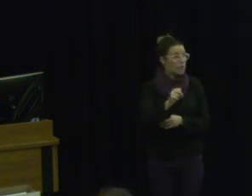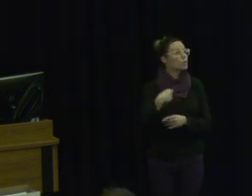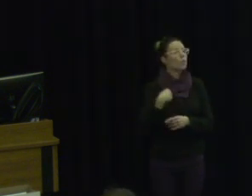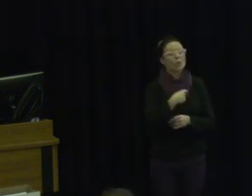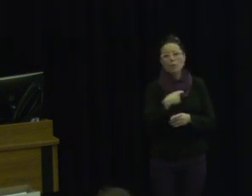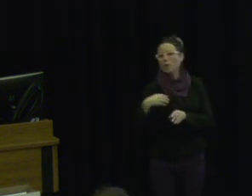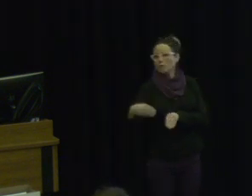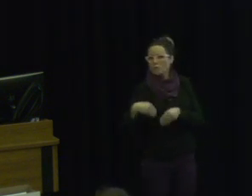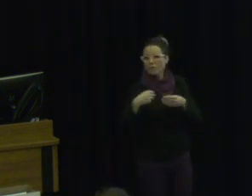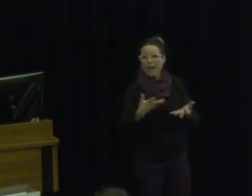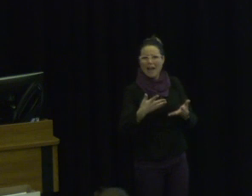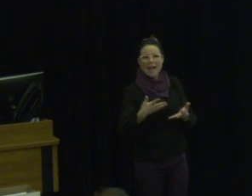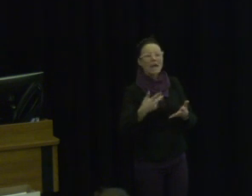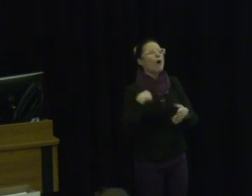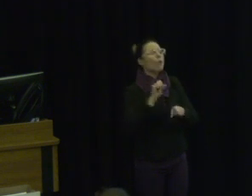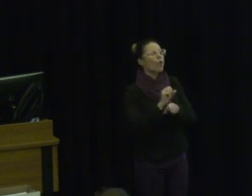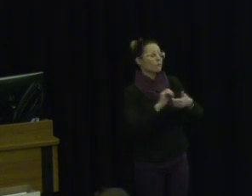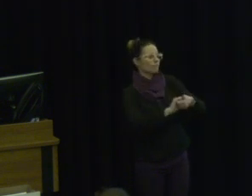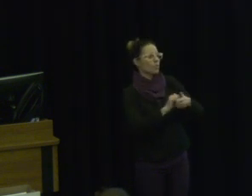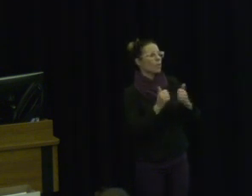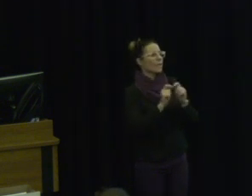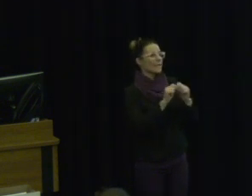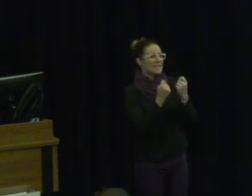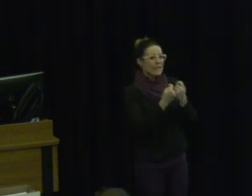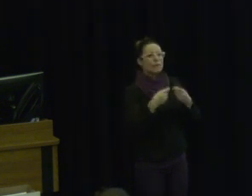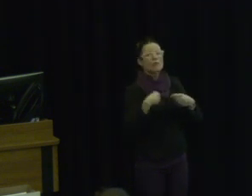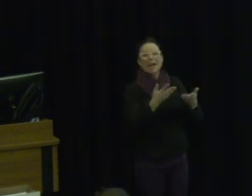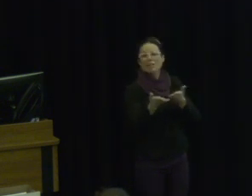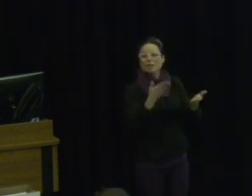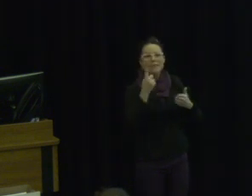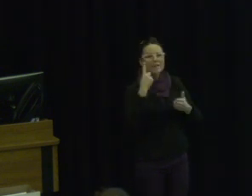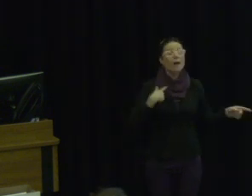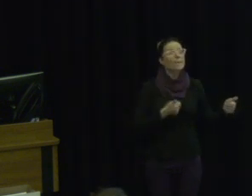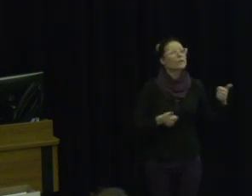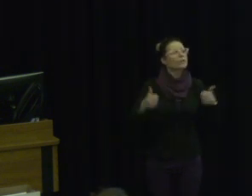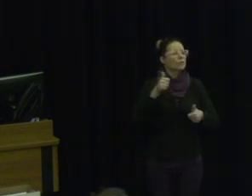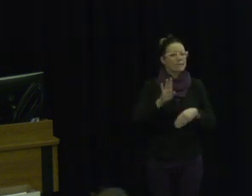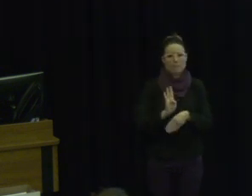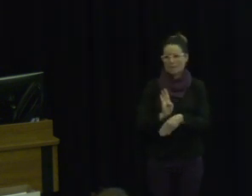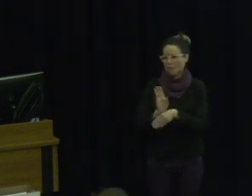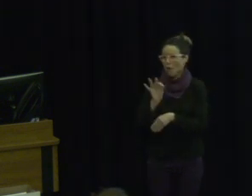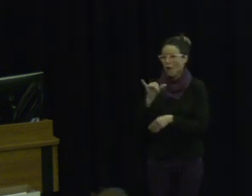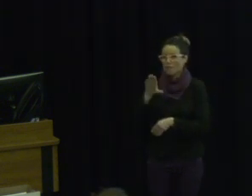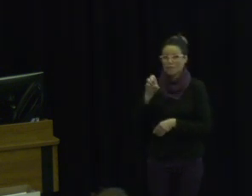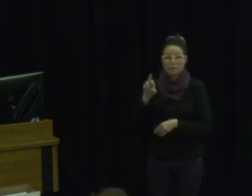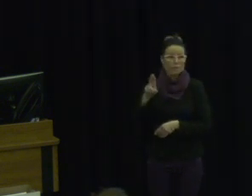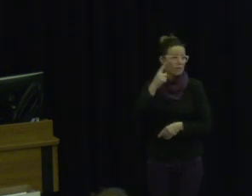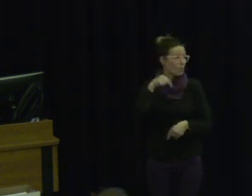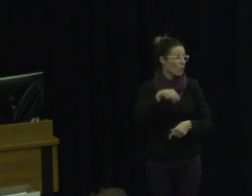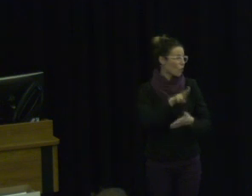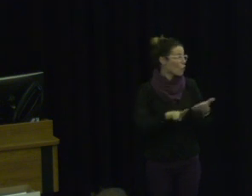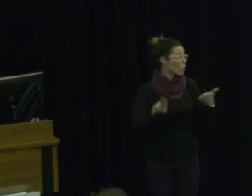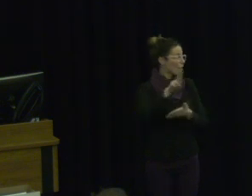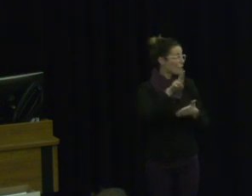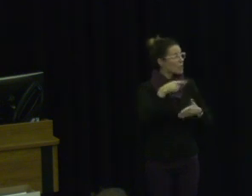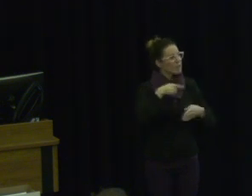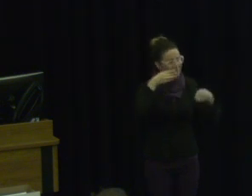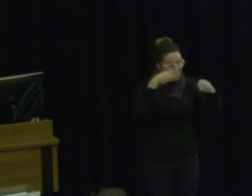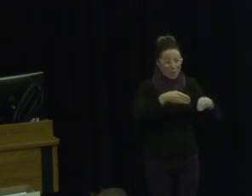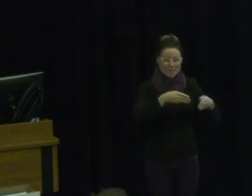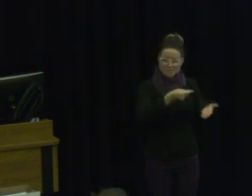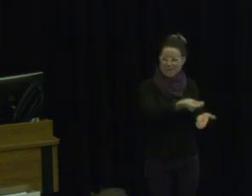the classroom, and I'm sure maybe there'll be some questions about that later. University, so focusing on all financial matters for